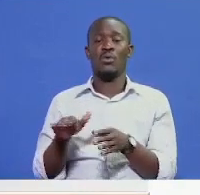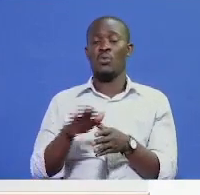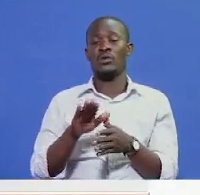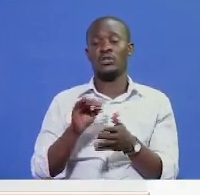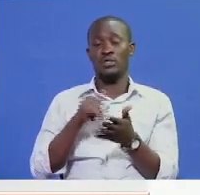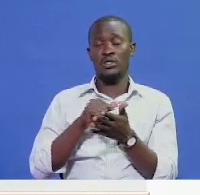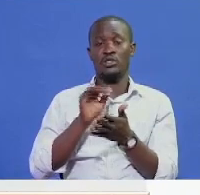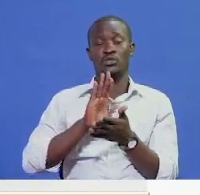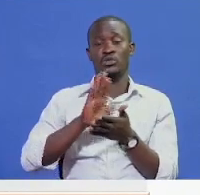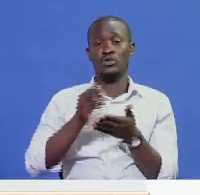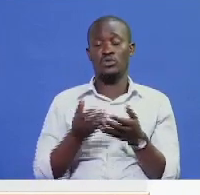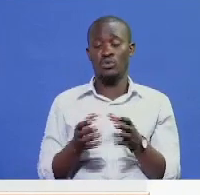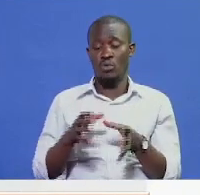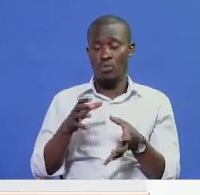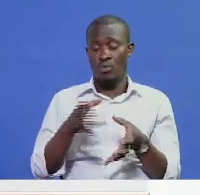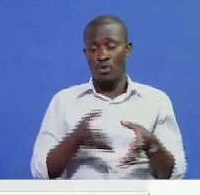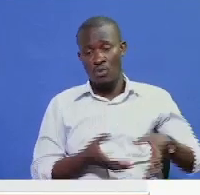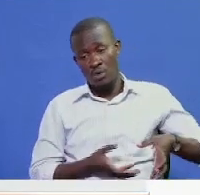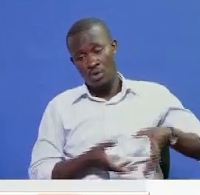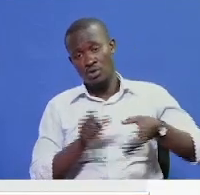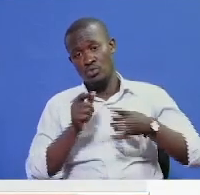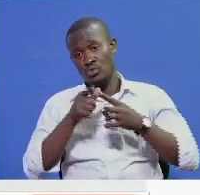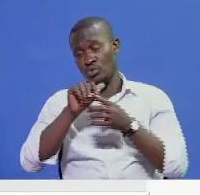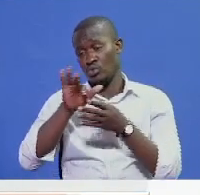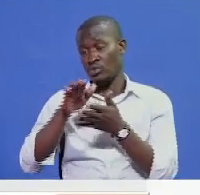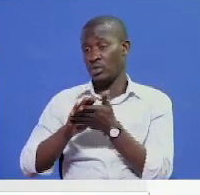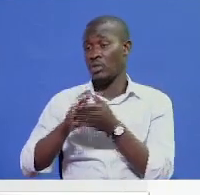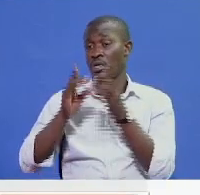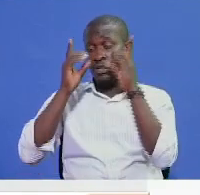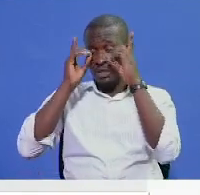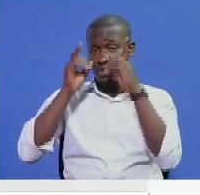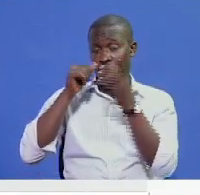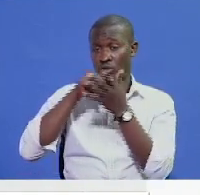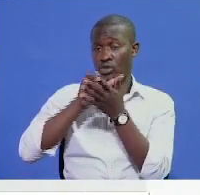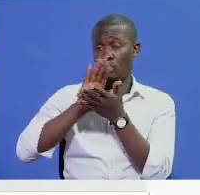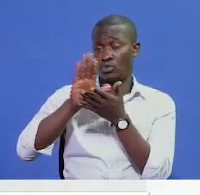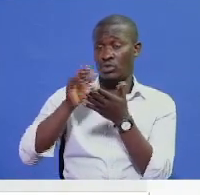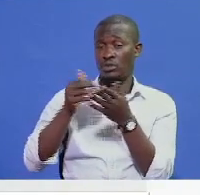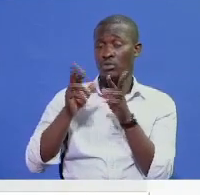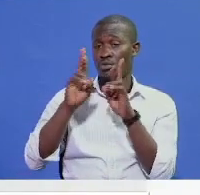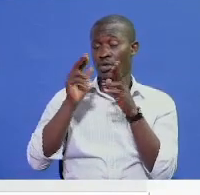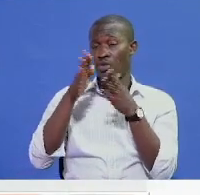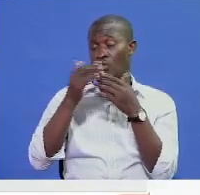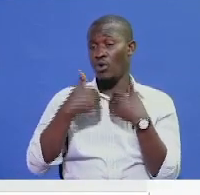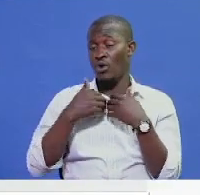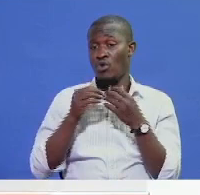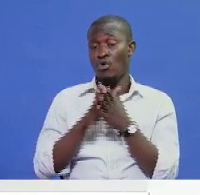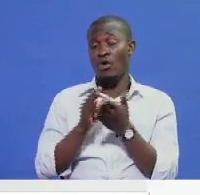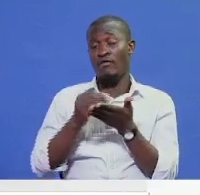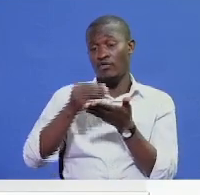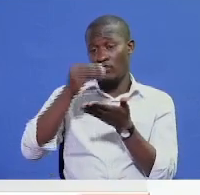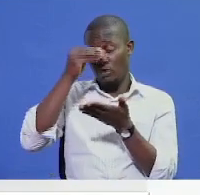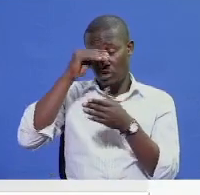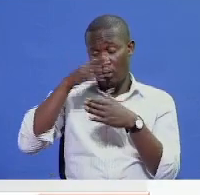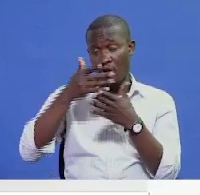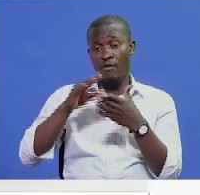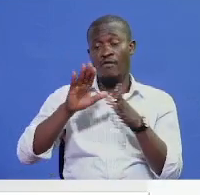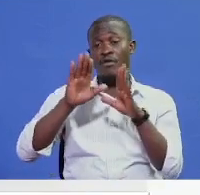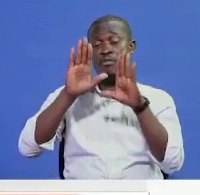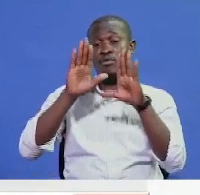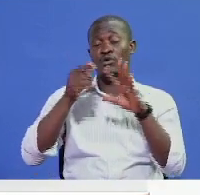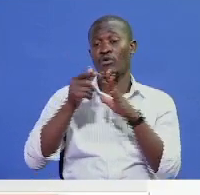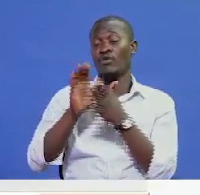wako, mpira tunaurusha kwako na uamuzi ni wako, maana tayari umeweza kujifunza faida ya aina